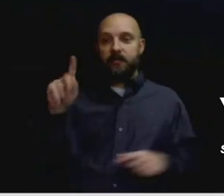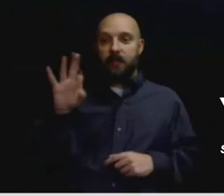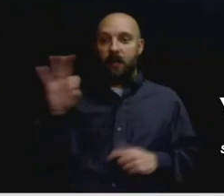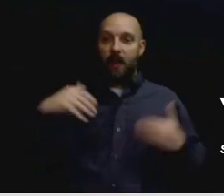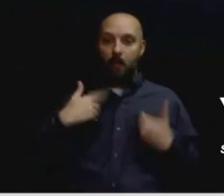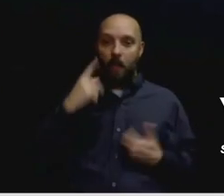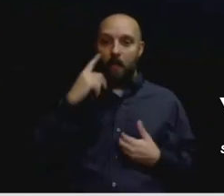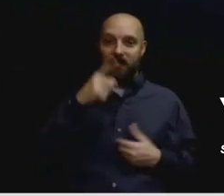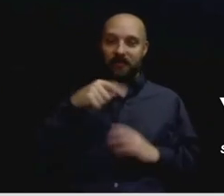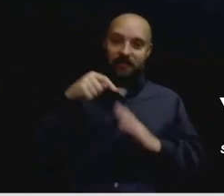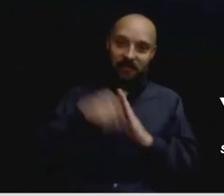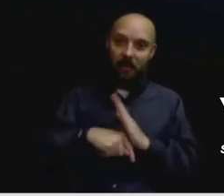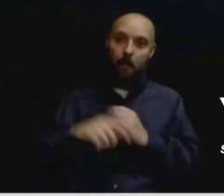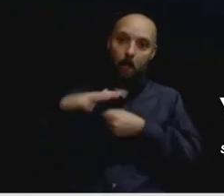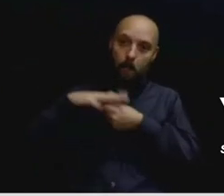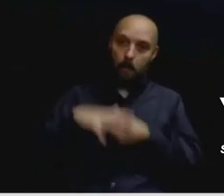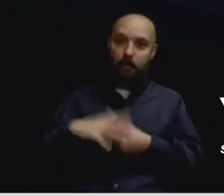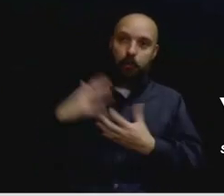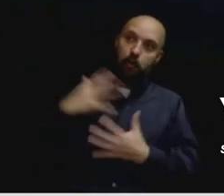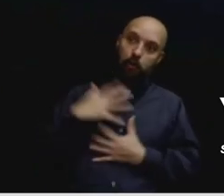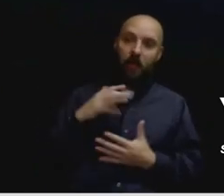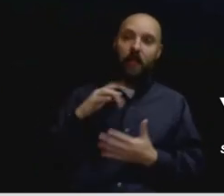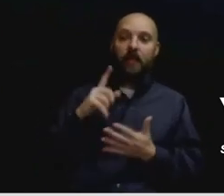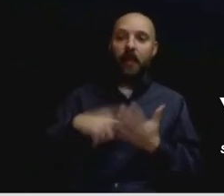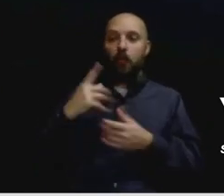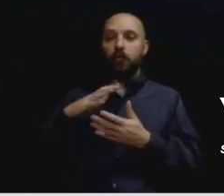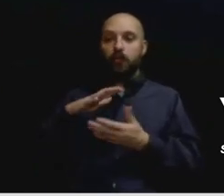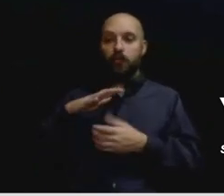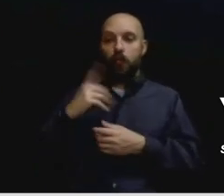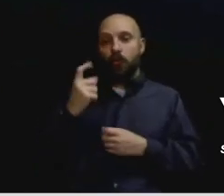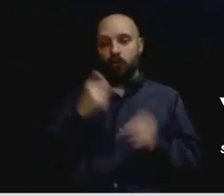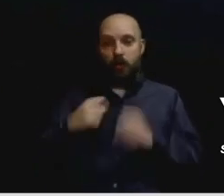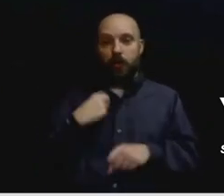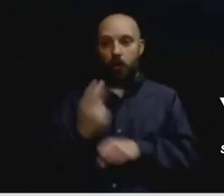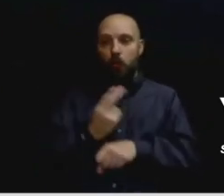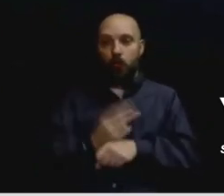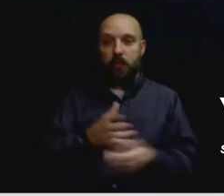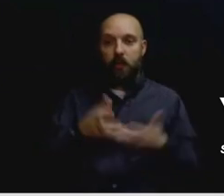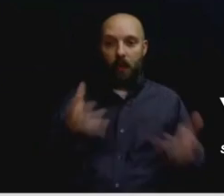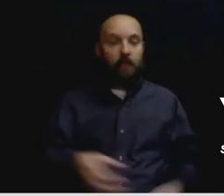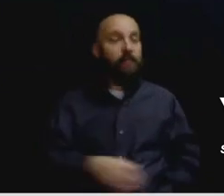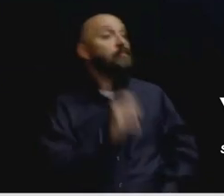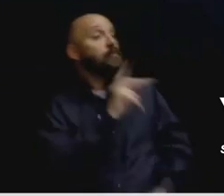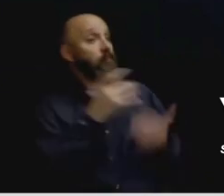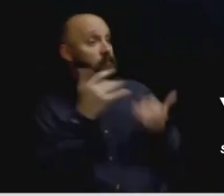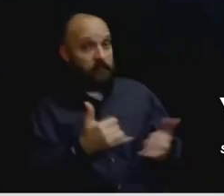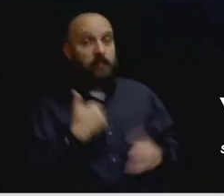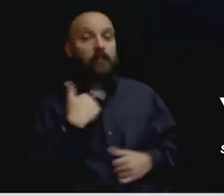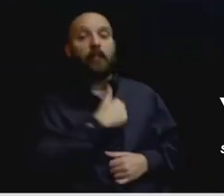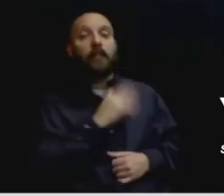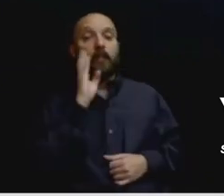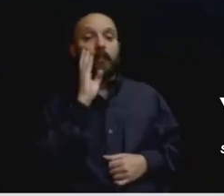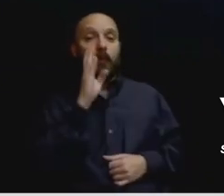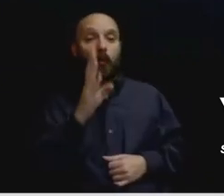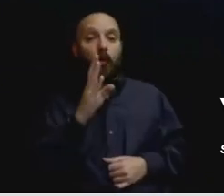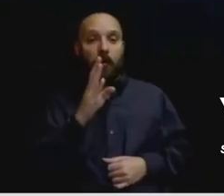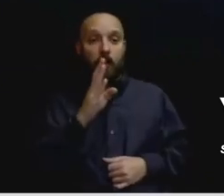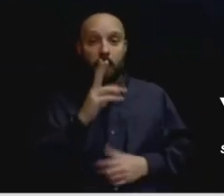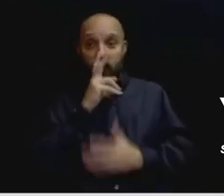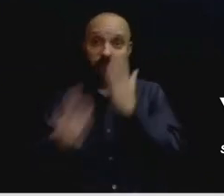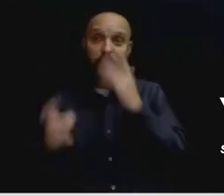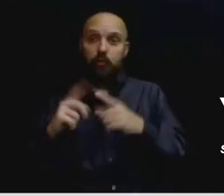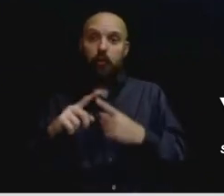deep pressure, and that's a strategy that I use a lot. Okay, so now we are going to get into the practical